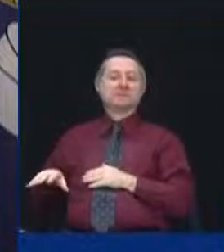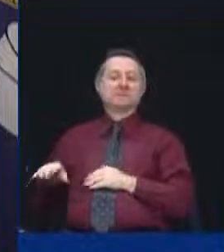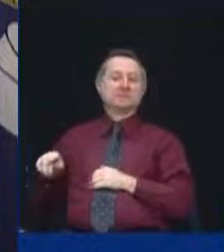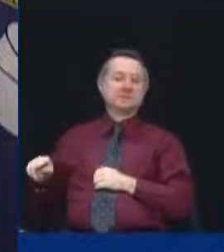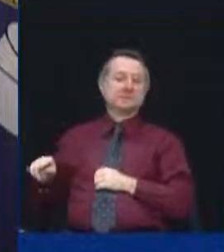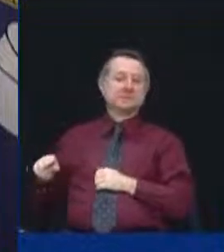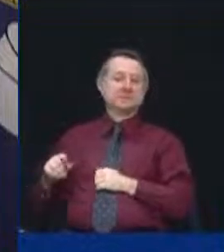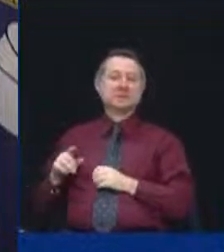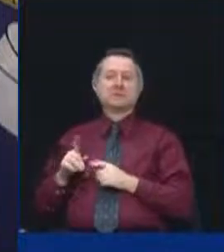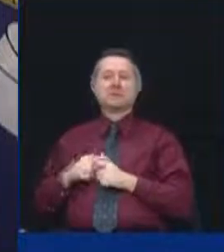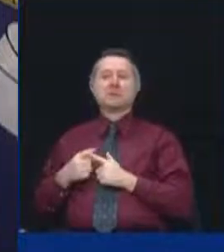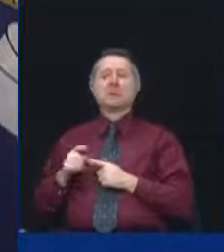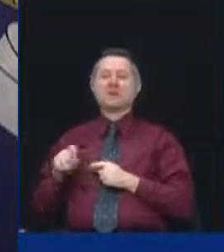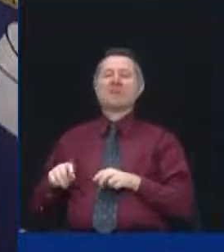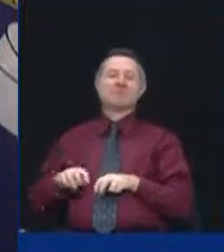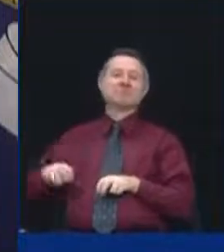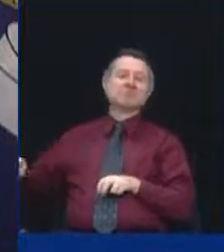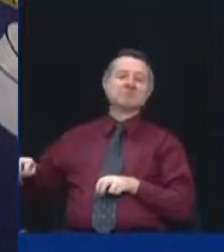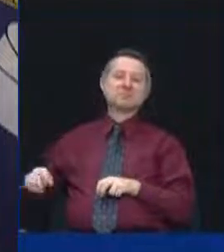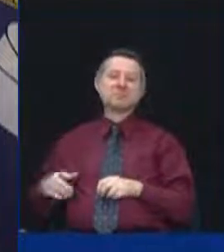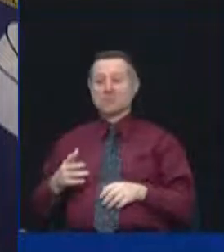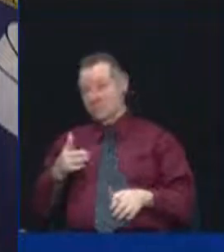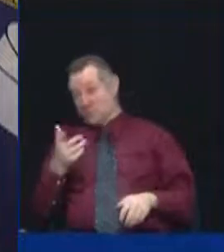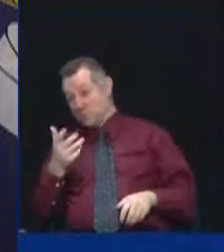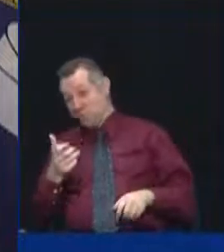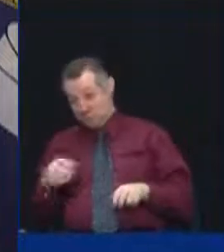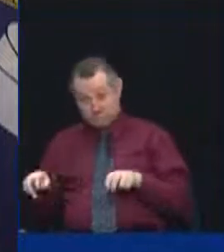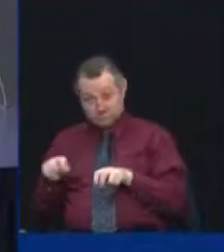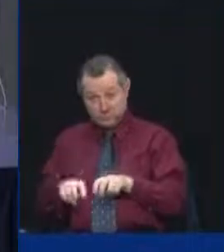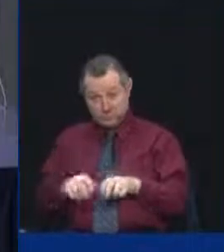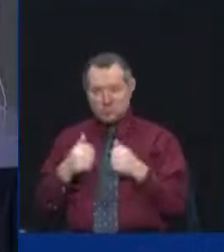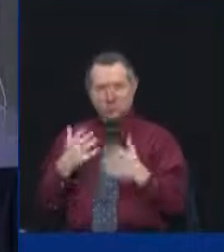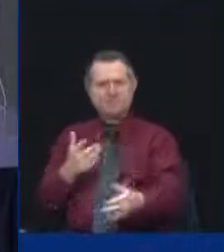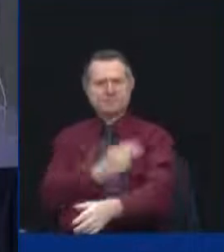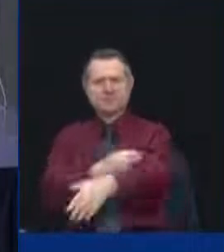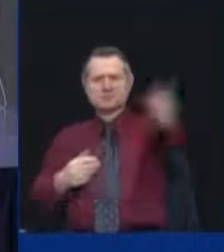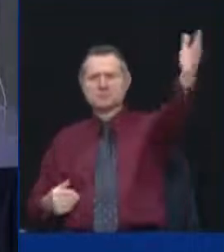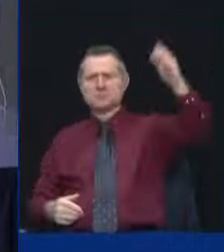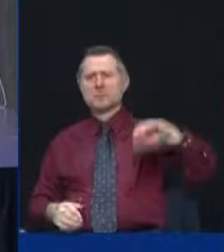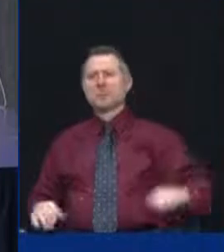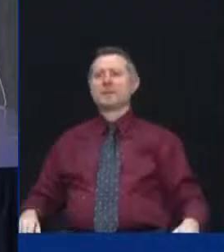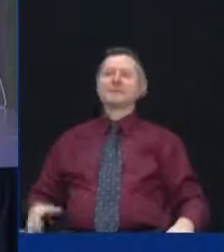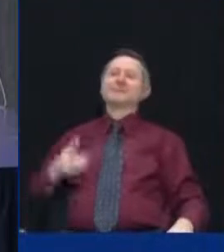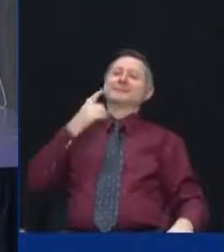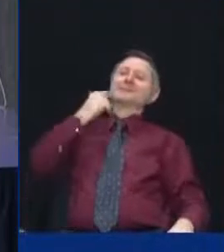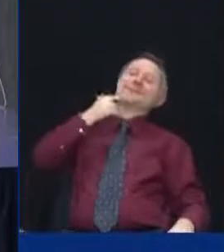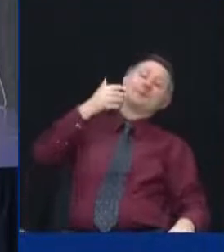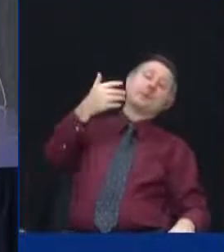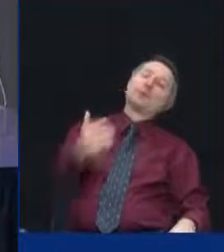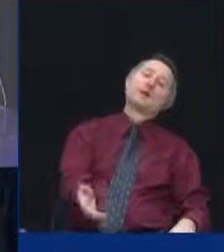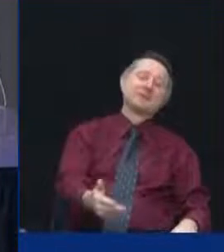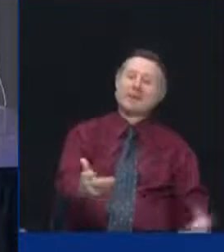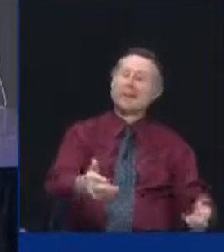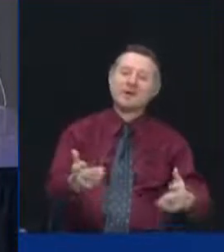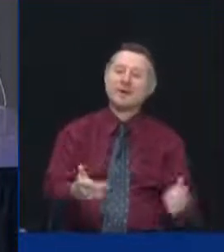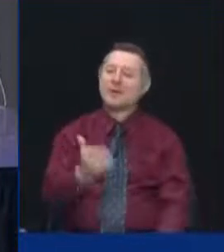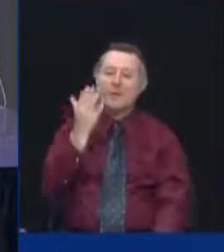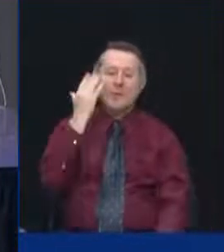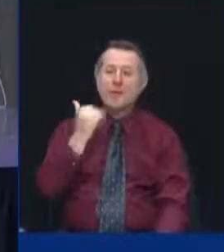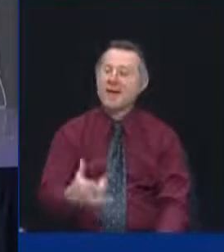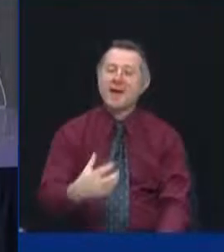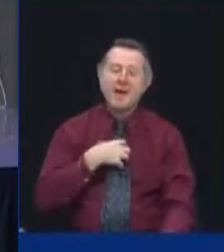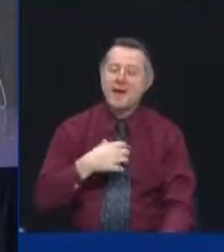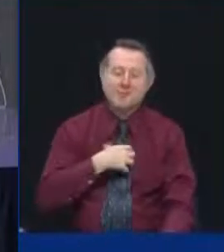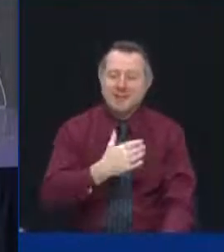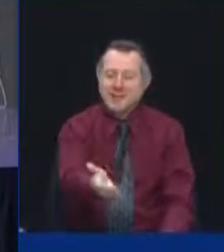to you. You want to have someone sitting next to you, get a vaccine. Governor, can I comment? What is the complaint? I don't